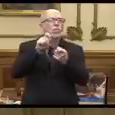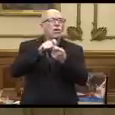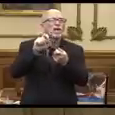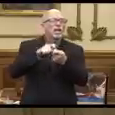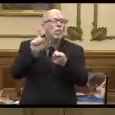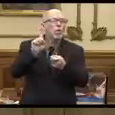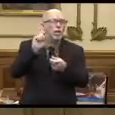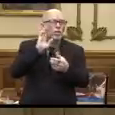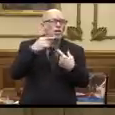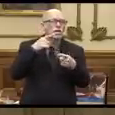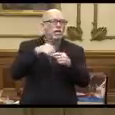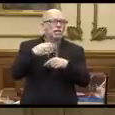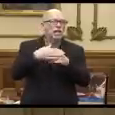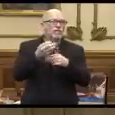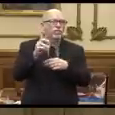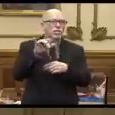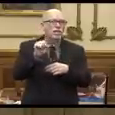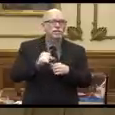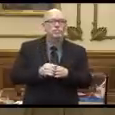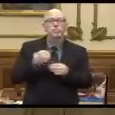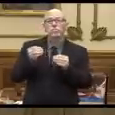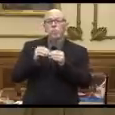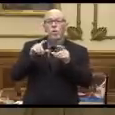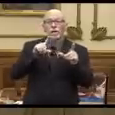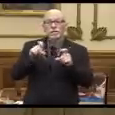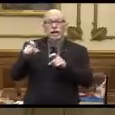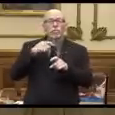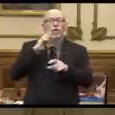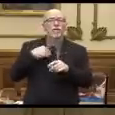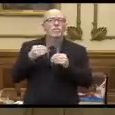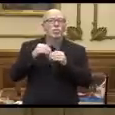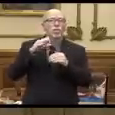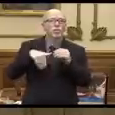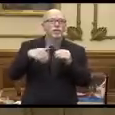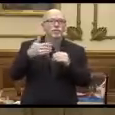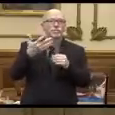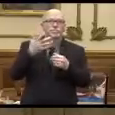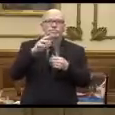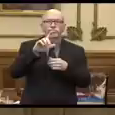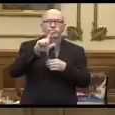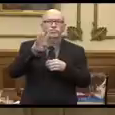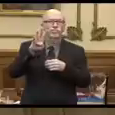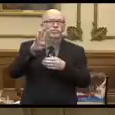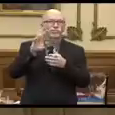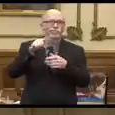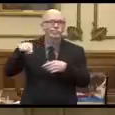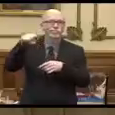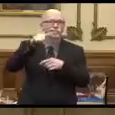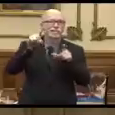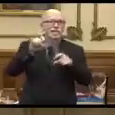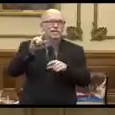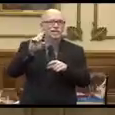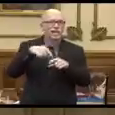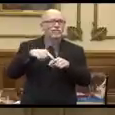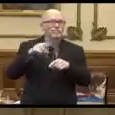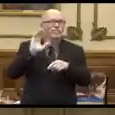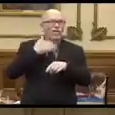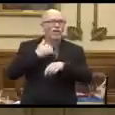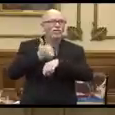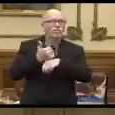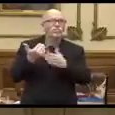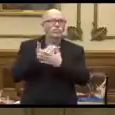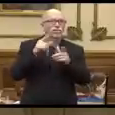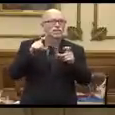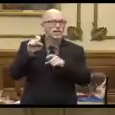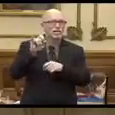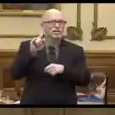days. To further increase testing, more than 24 additional testing sites have gone live around the state as part of our large-scale testing